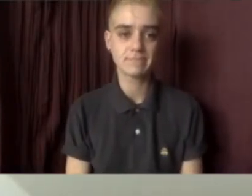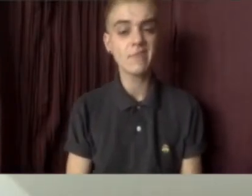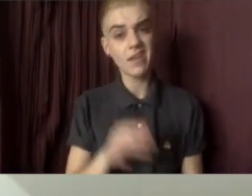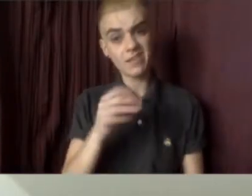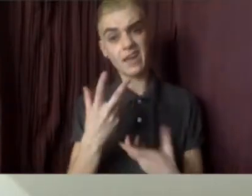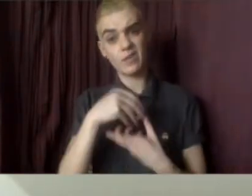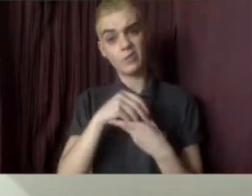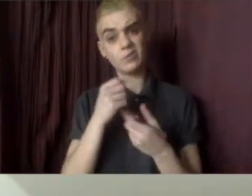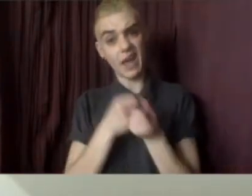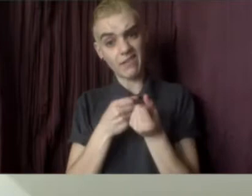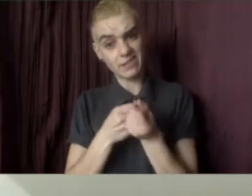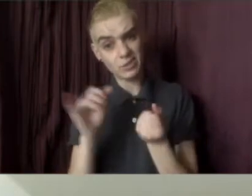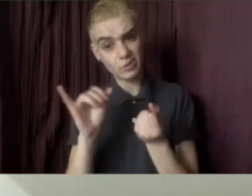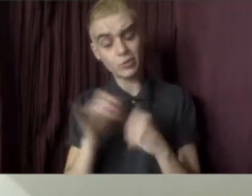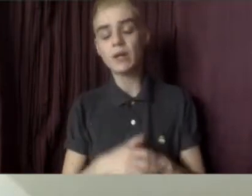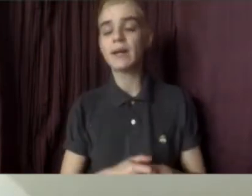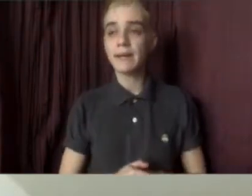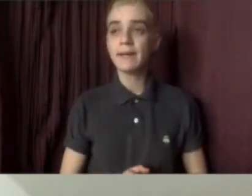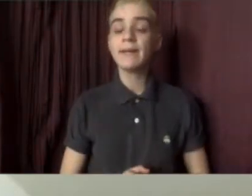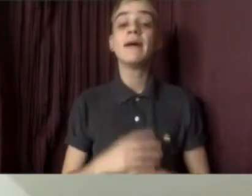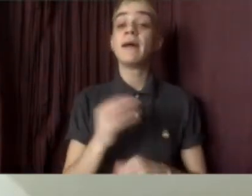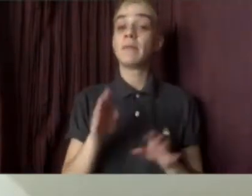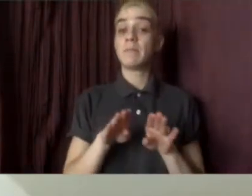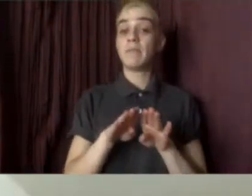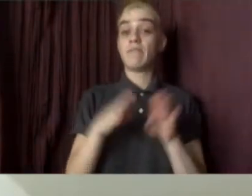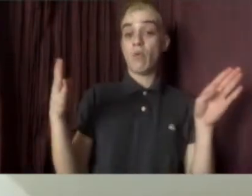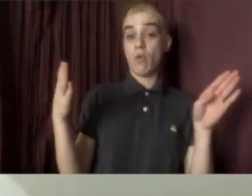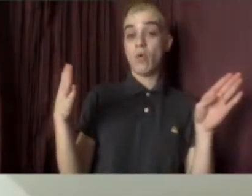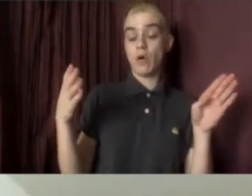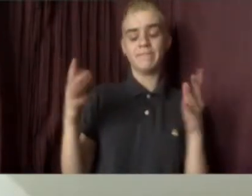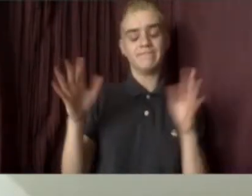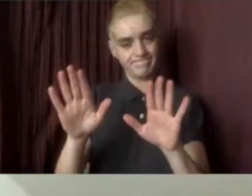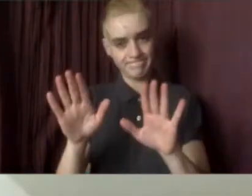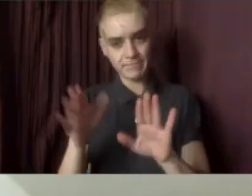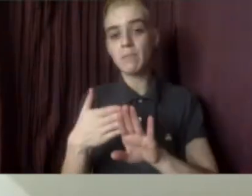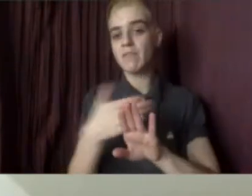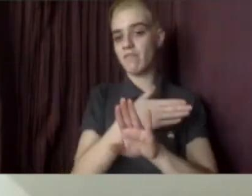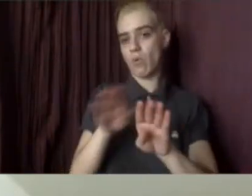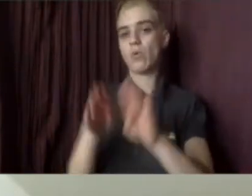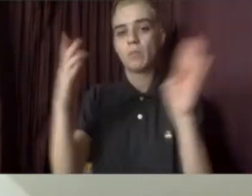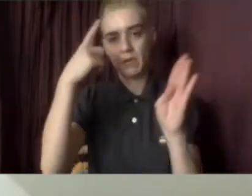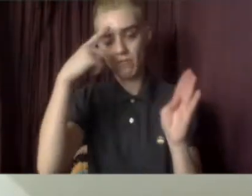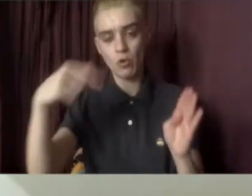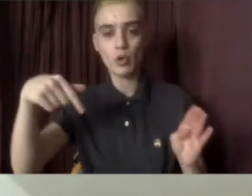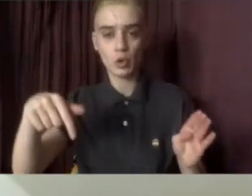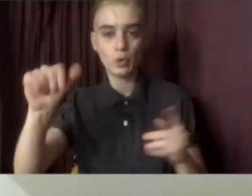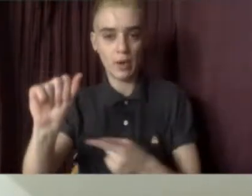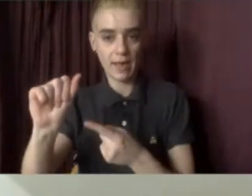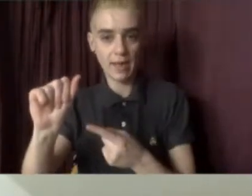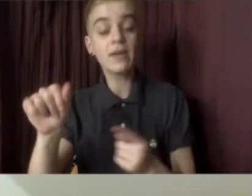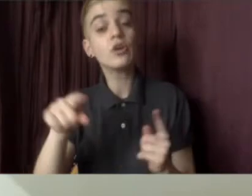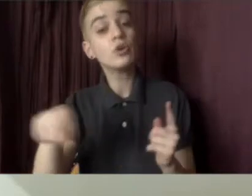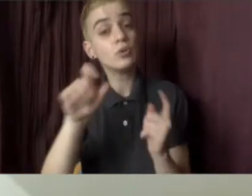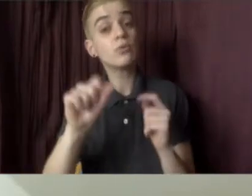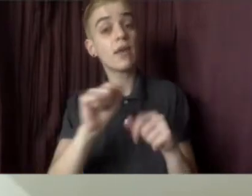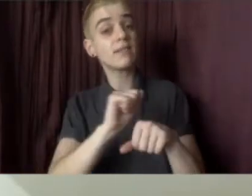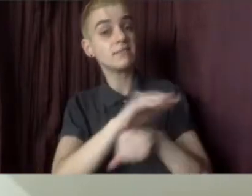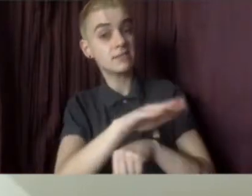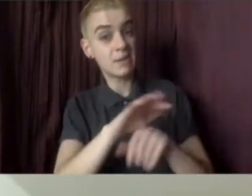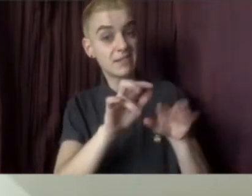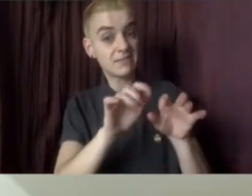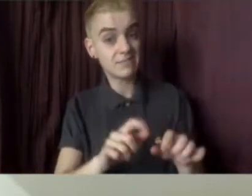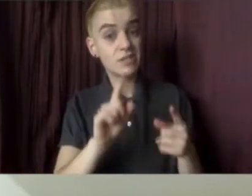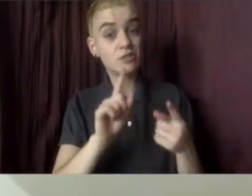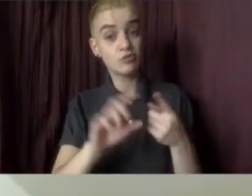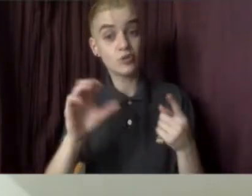Quincy, and you, Kim. What are ways that people can get involved with your work? So, specific to Georgia, and then